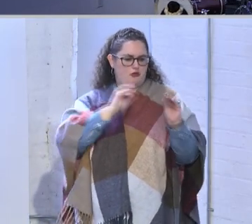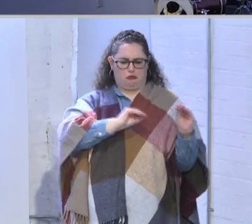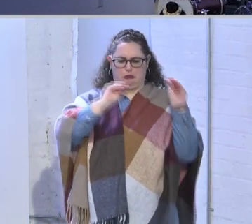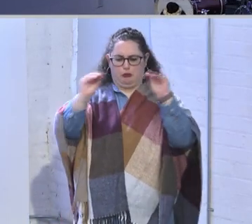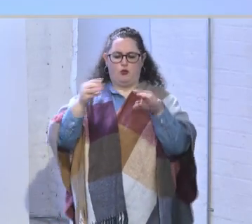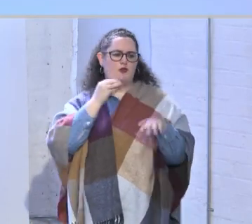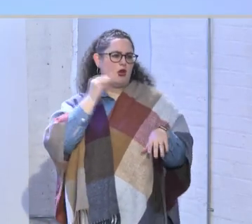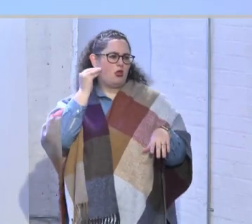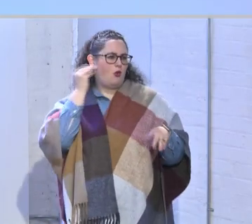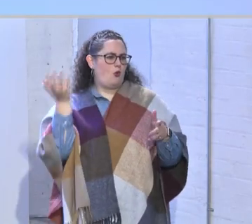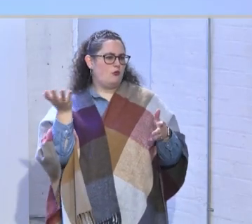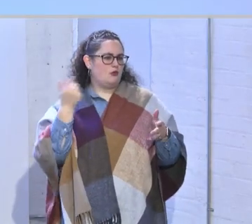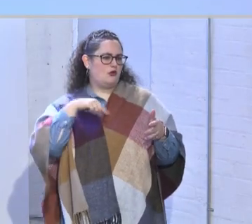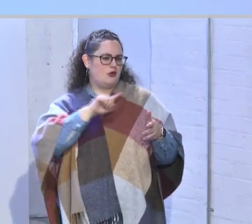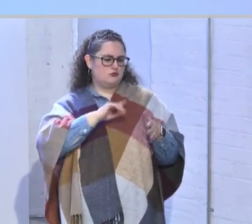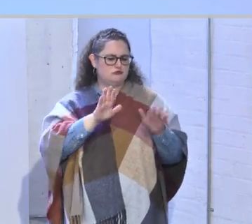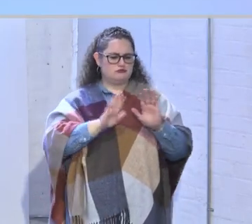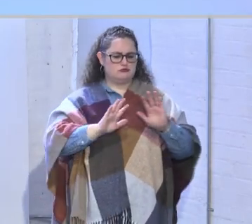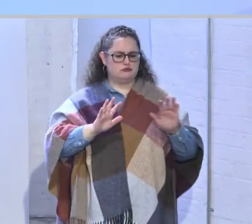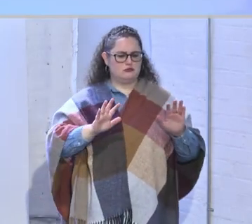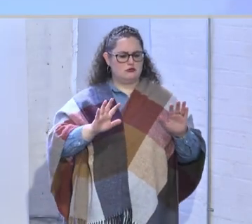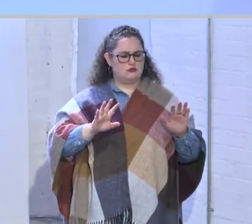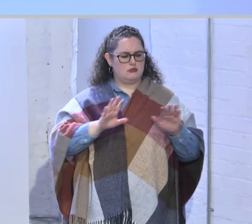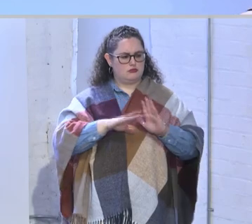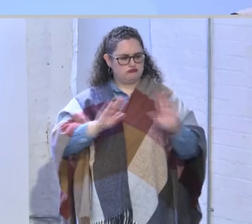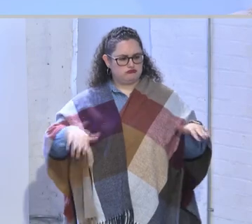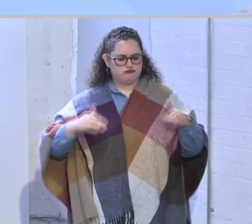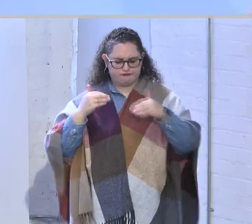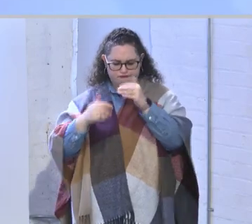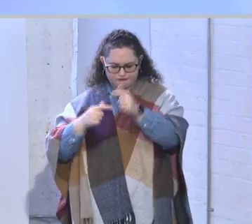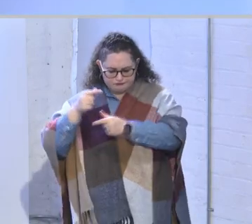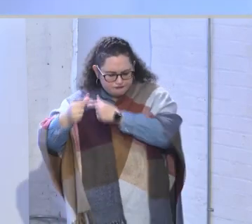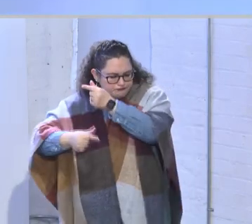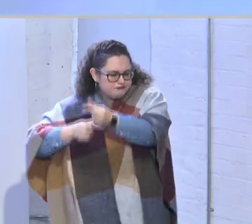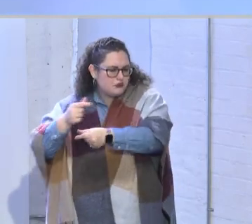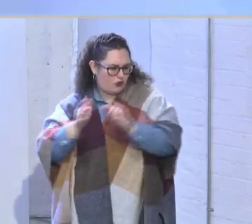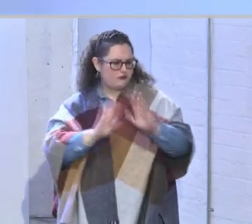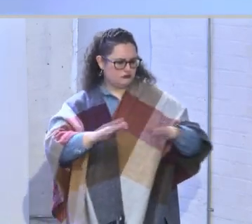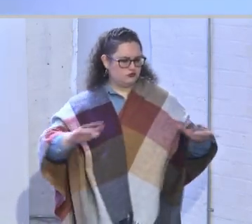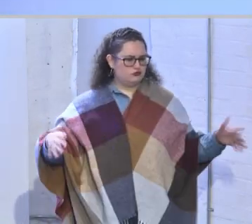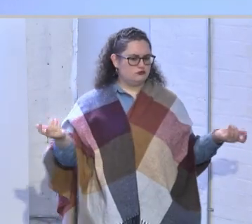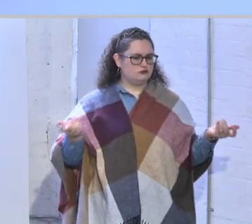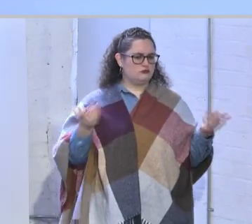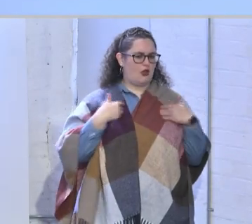at the same time, we have grandkids. And at the same time,